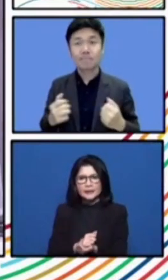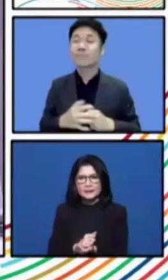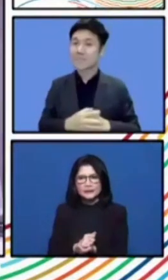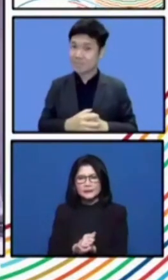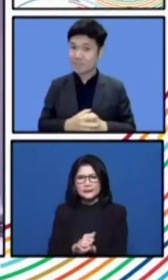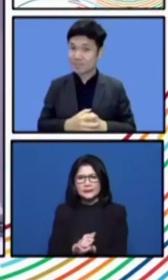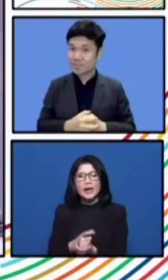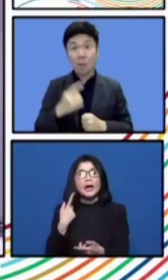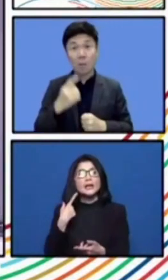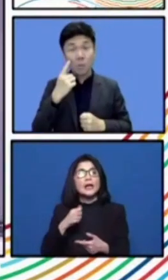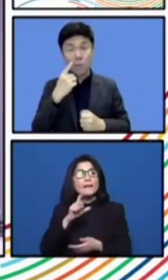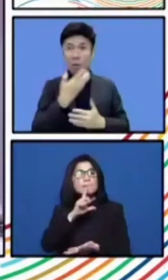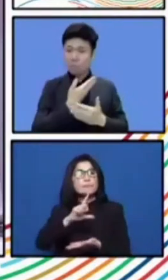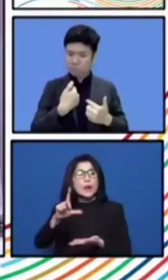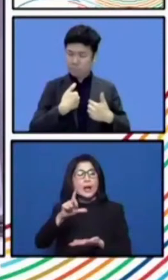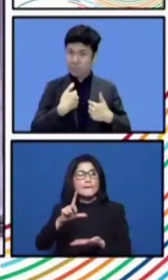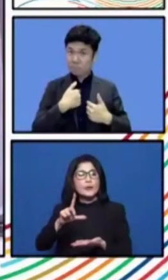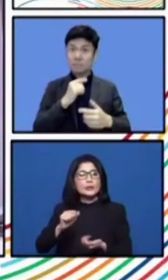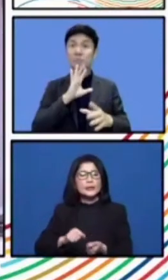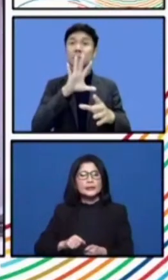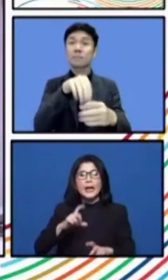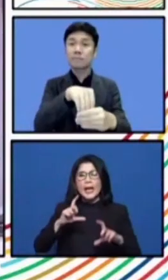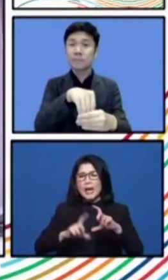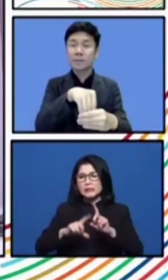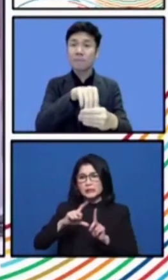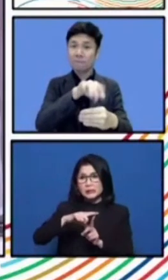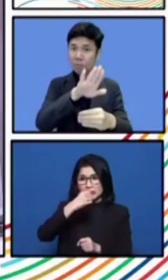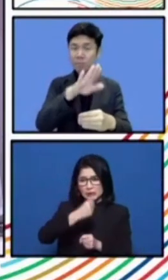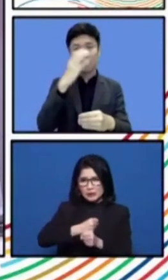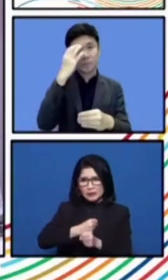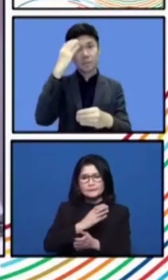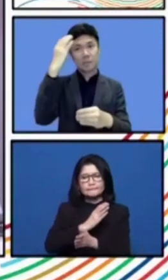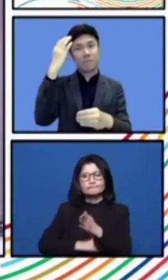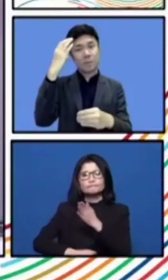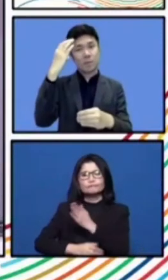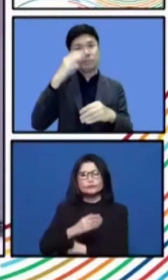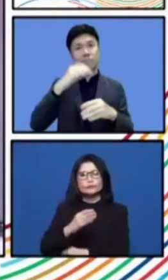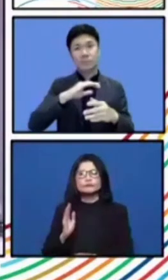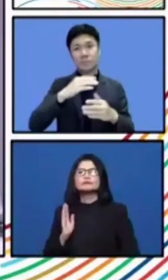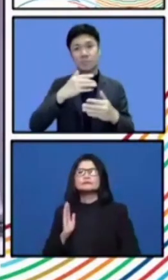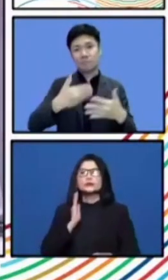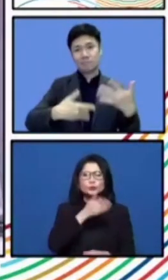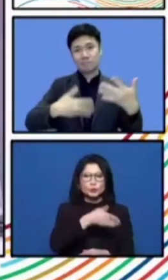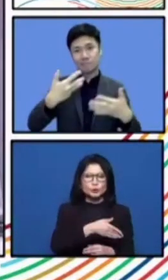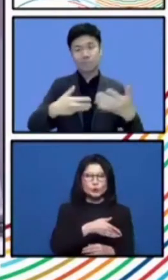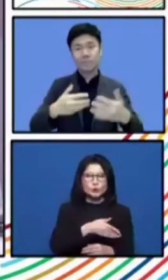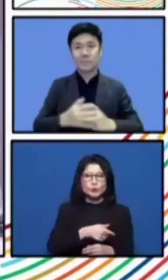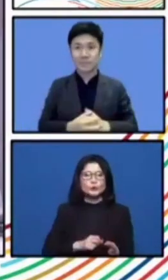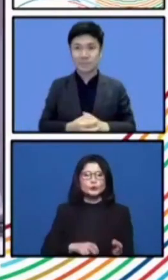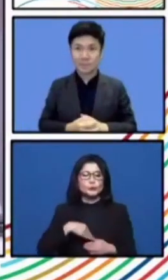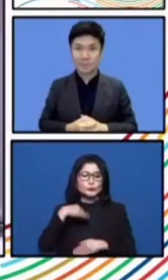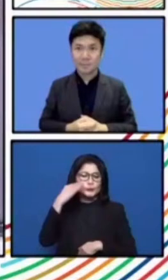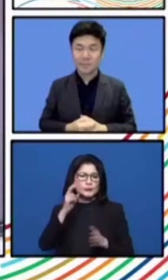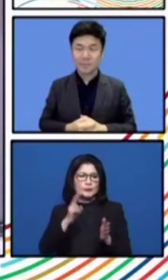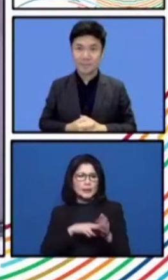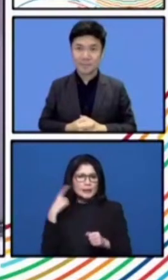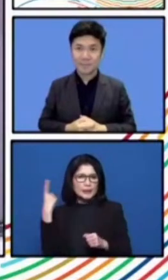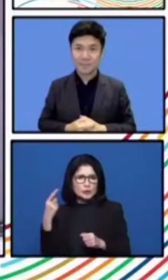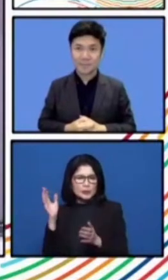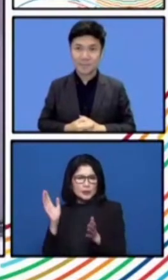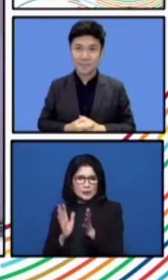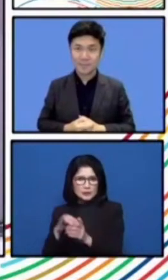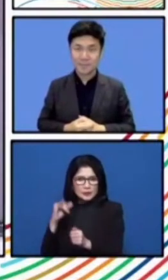investigative reports at our national level and here I want to acknowledge um uh the the the